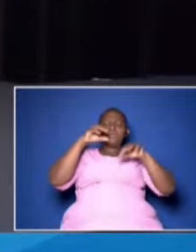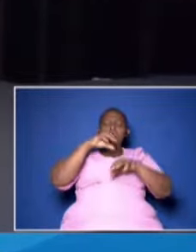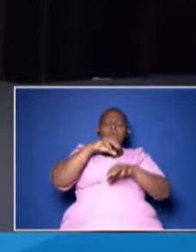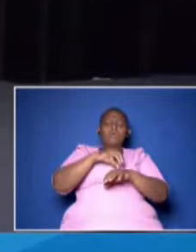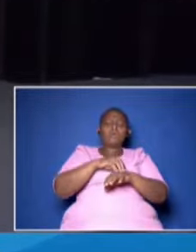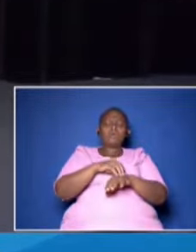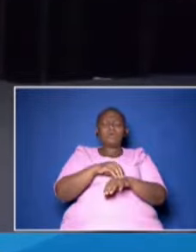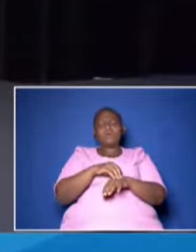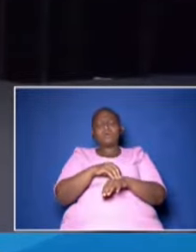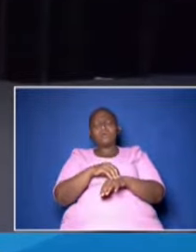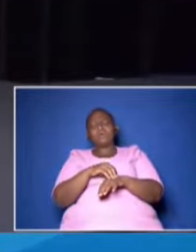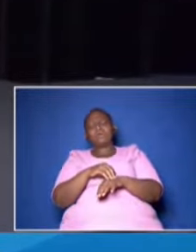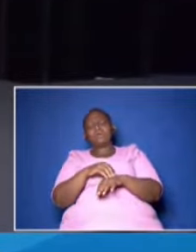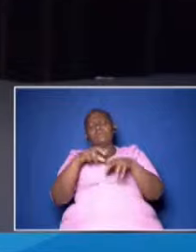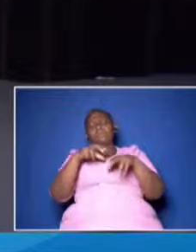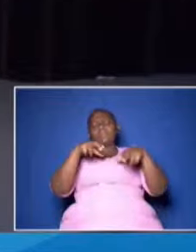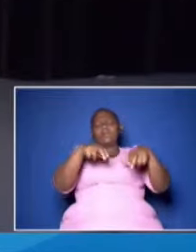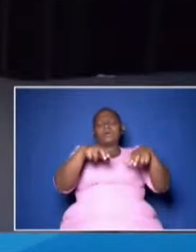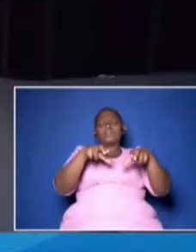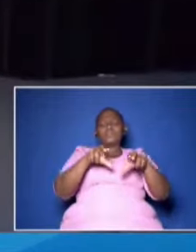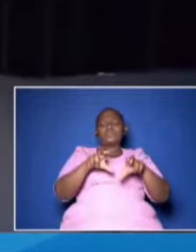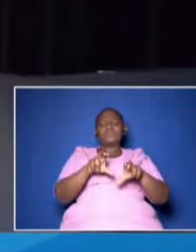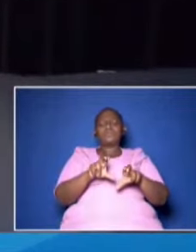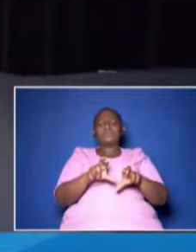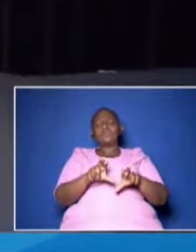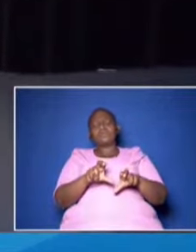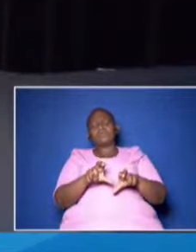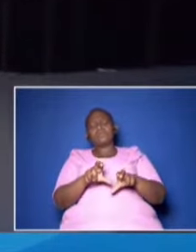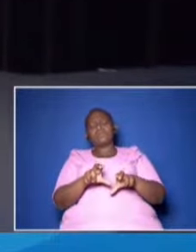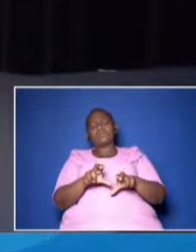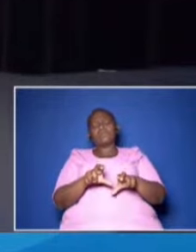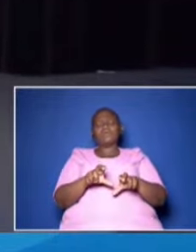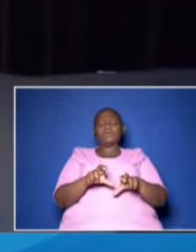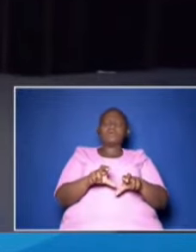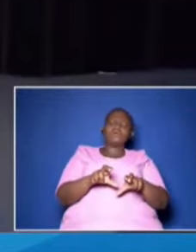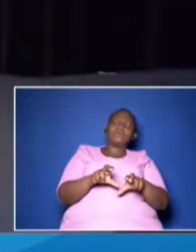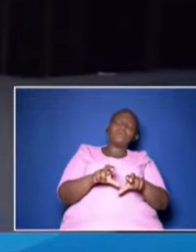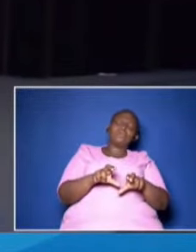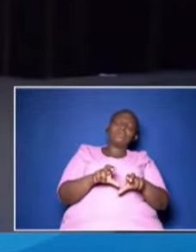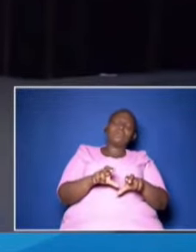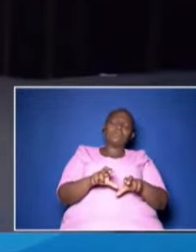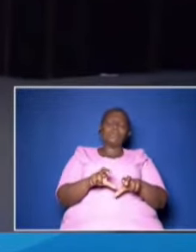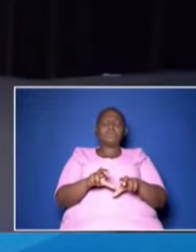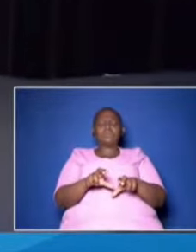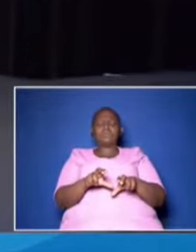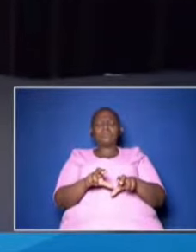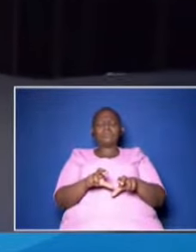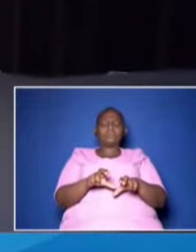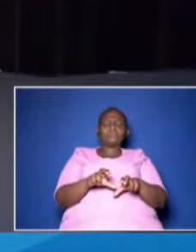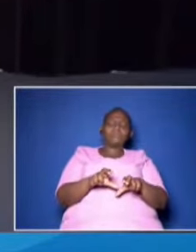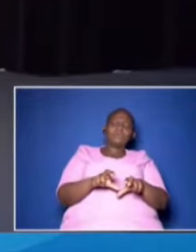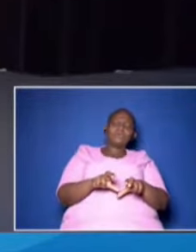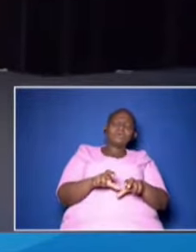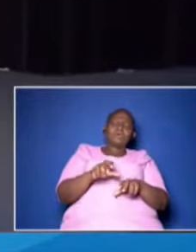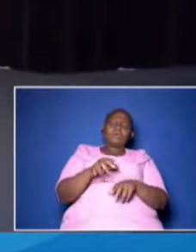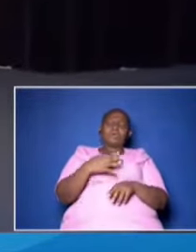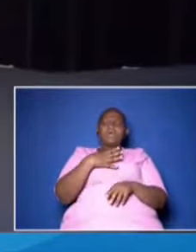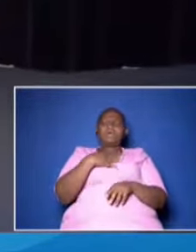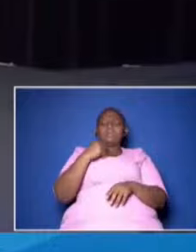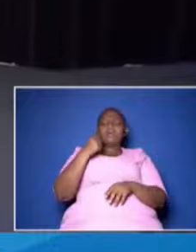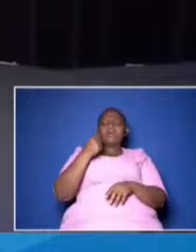lamb upon the throne unto you